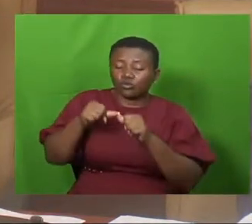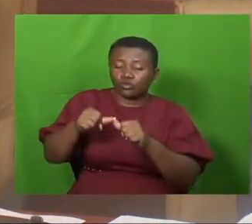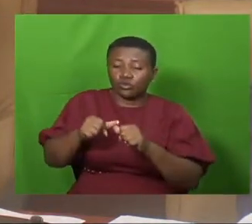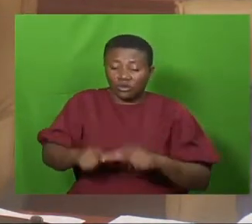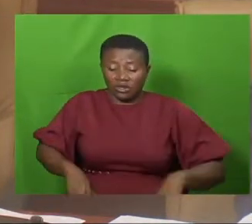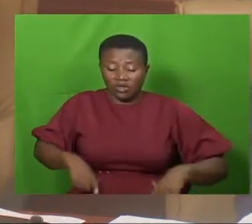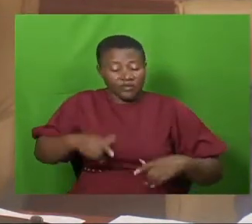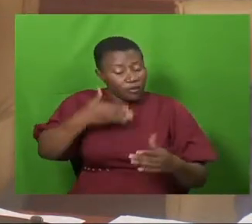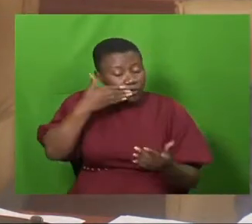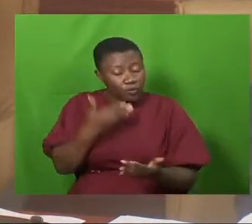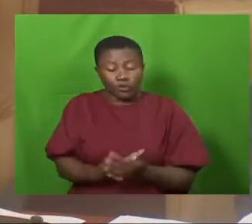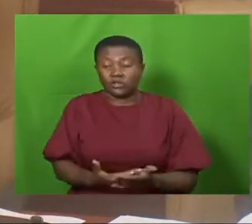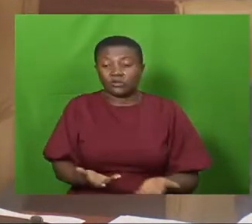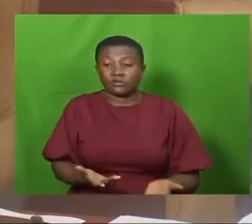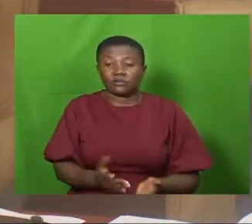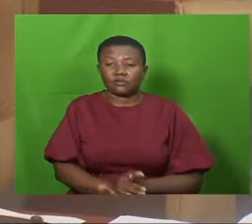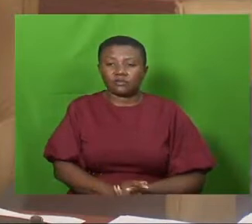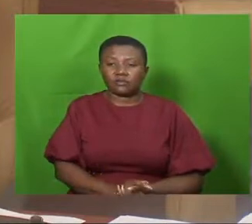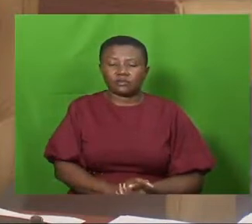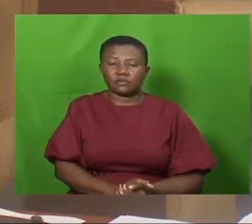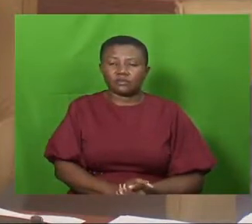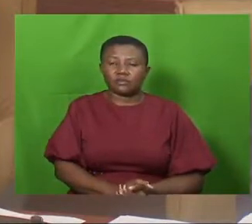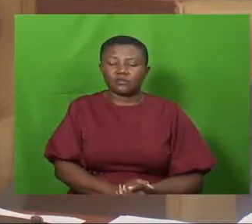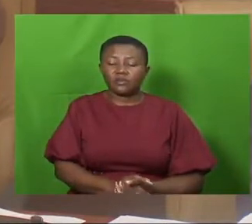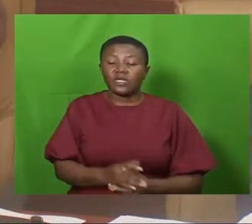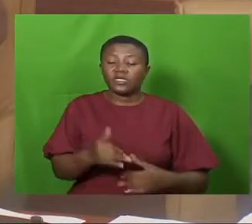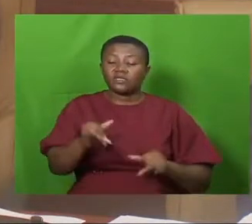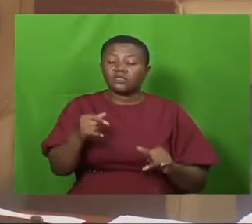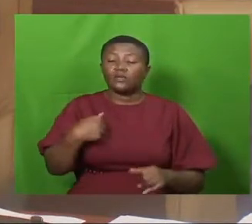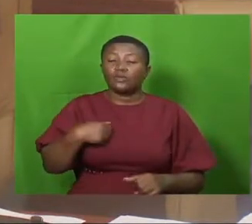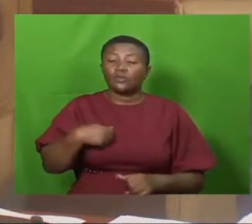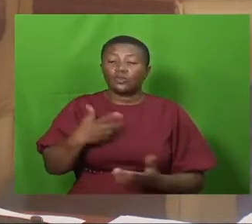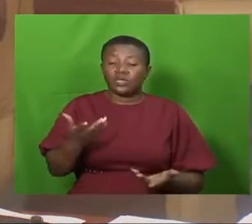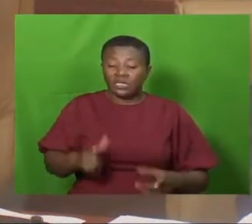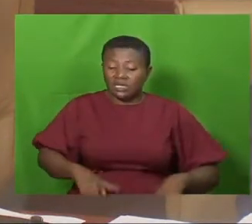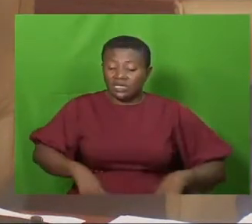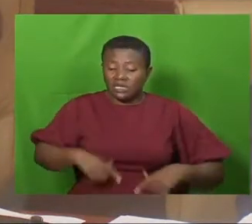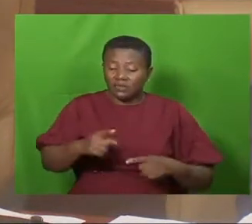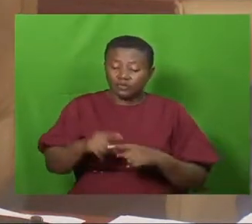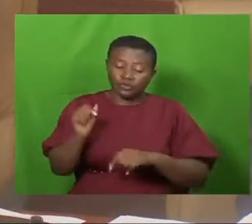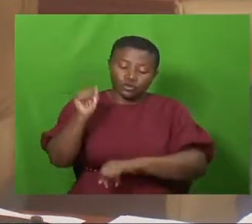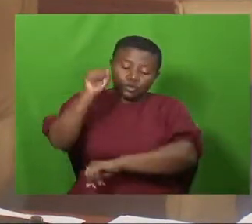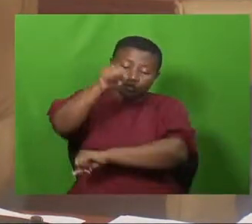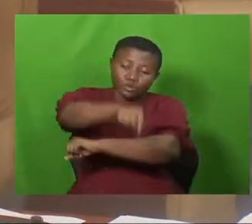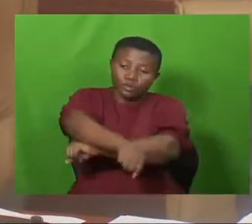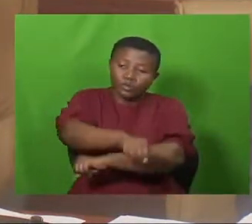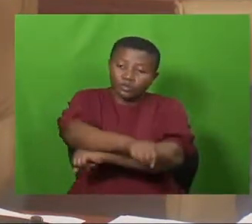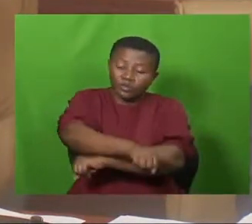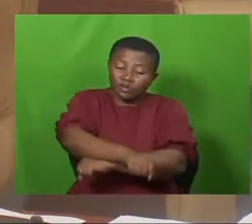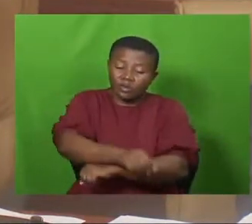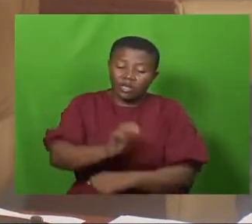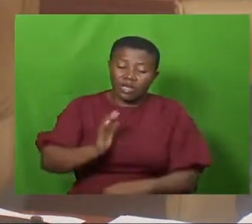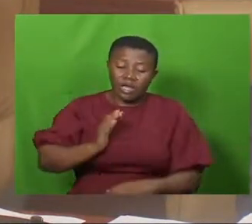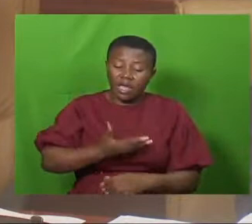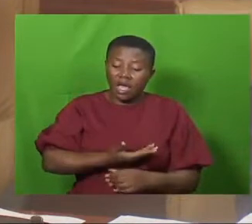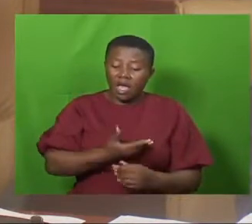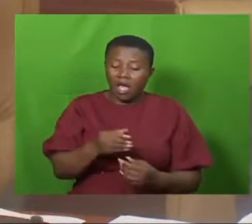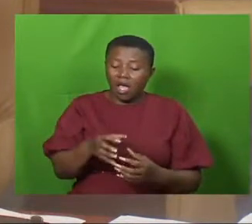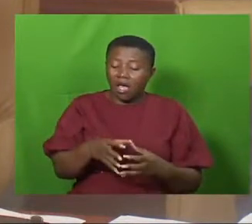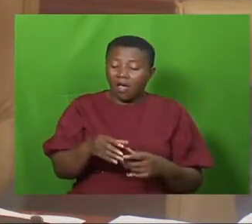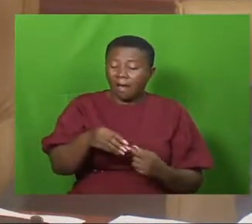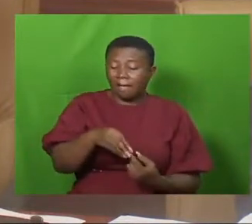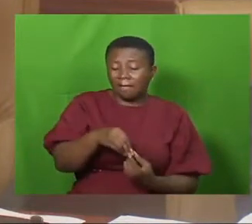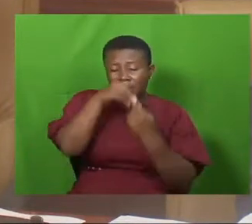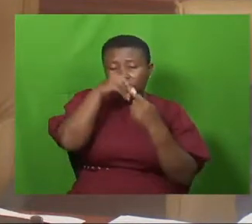life. And let's believe in our capacity to overcome our current contemporary problems, because this is